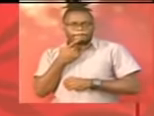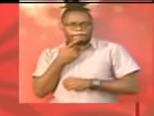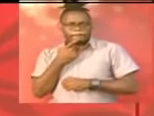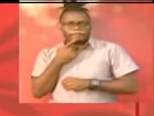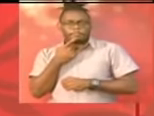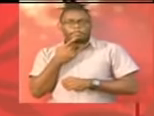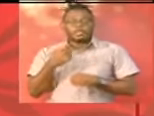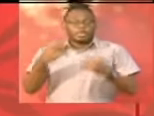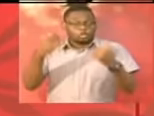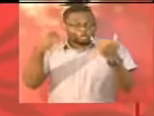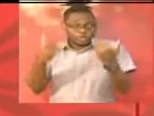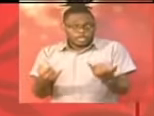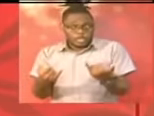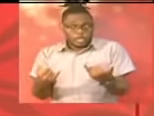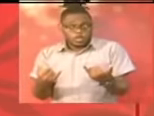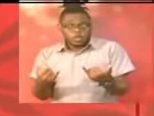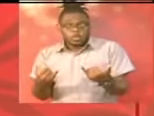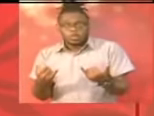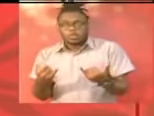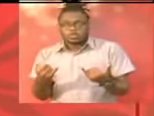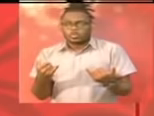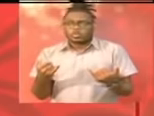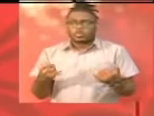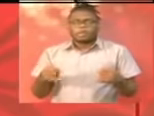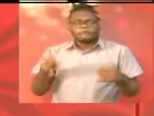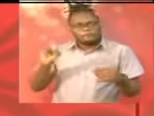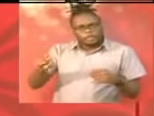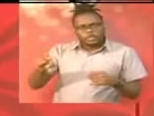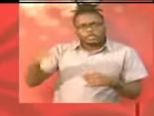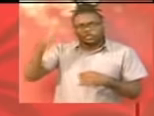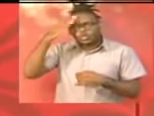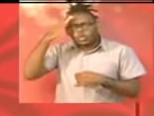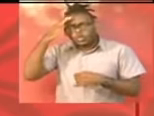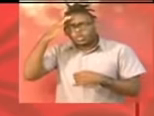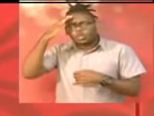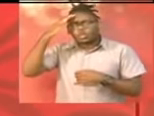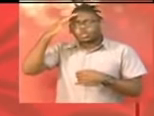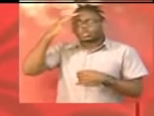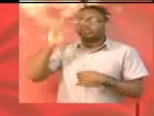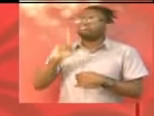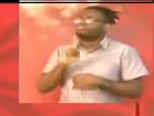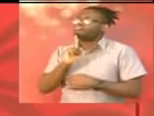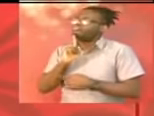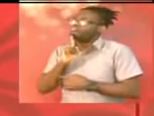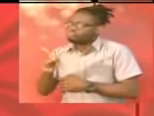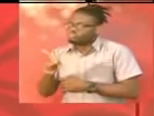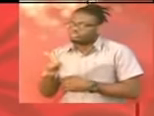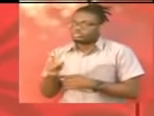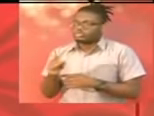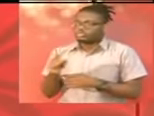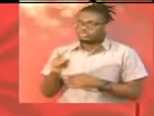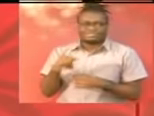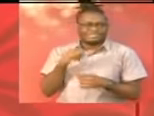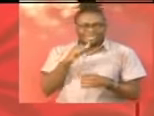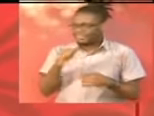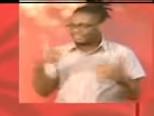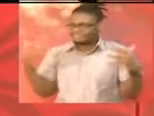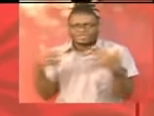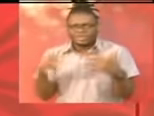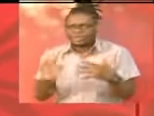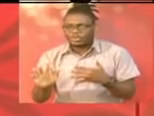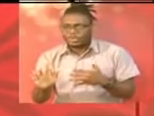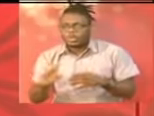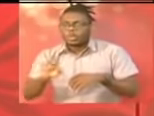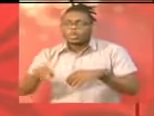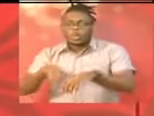time for facts and not fear. This is a time for rationality and not rumors. This is a time for